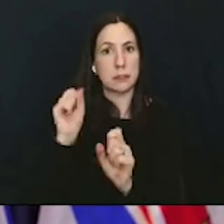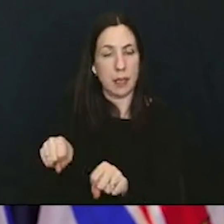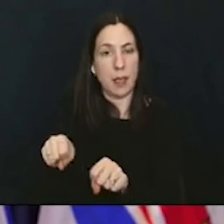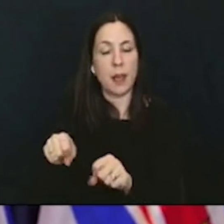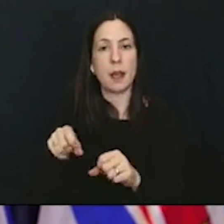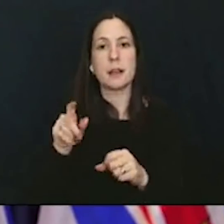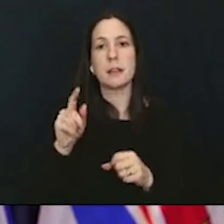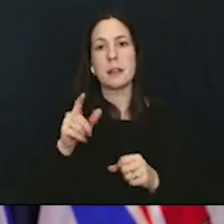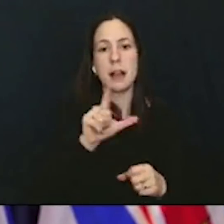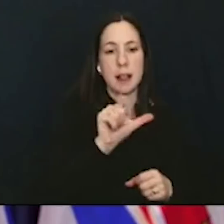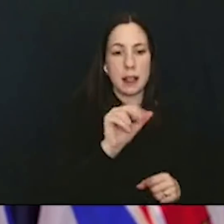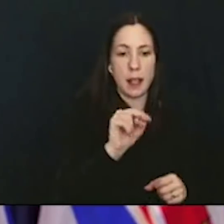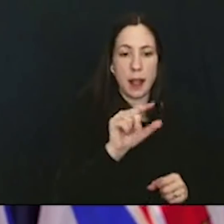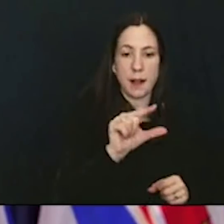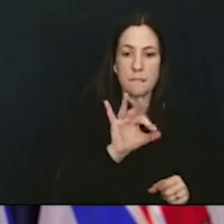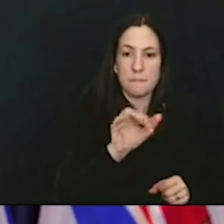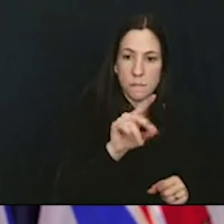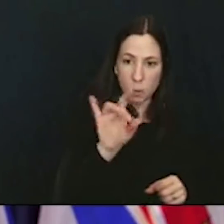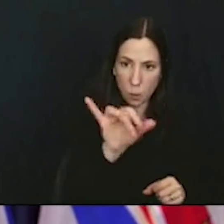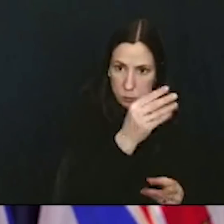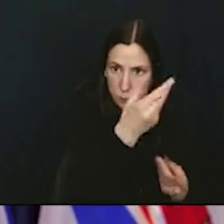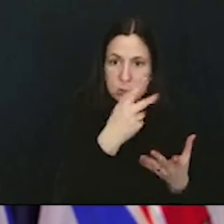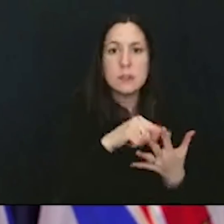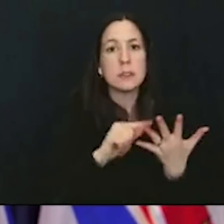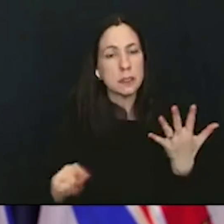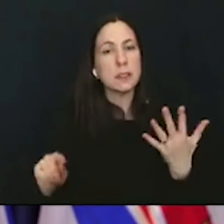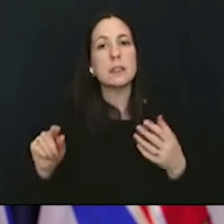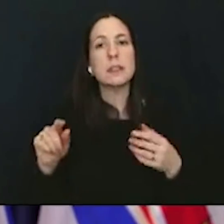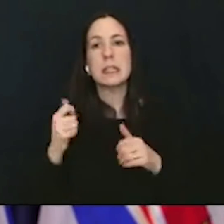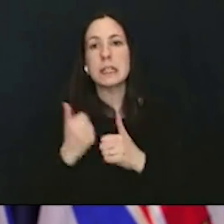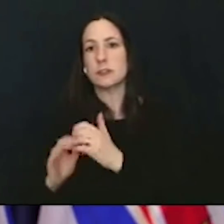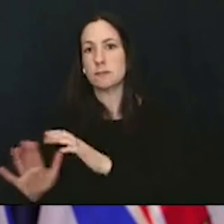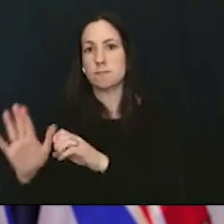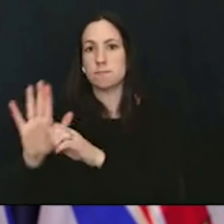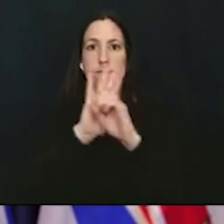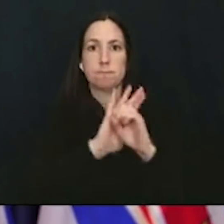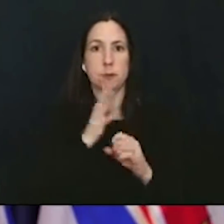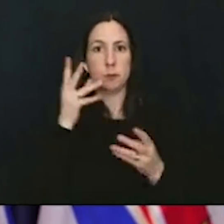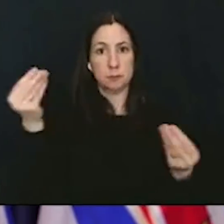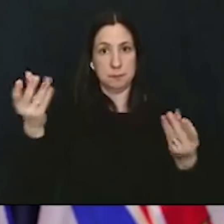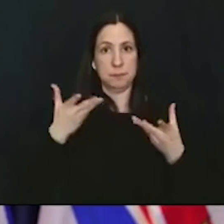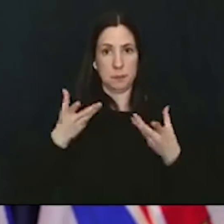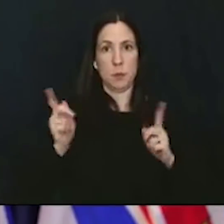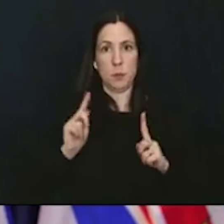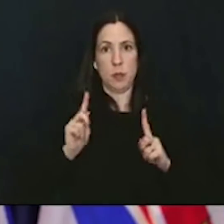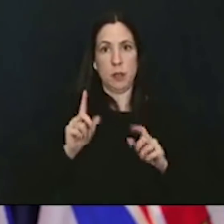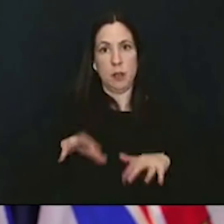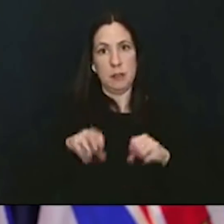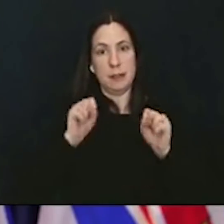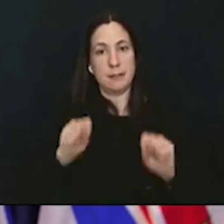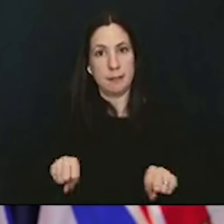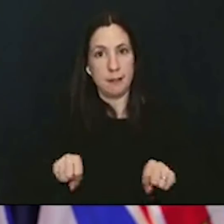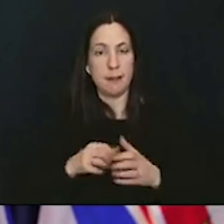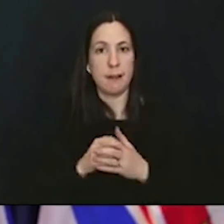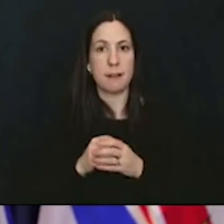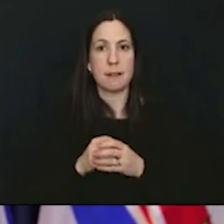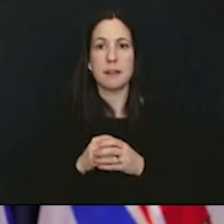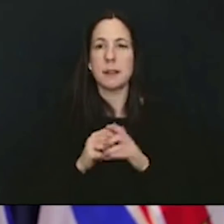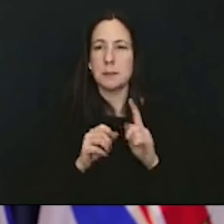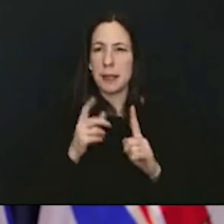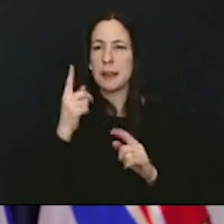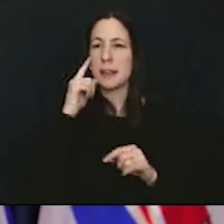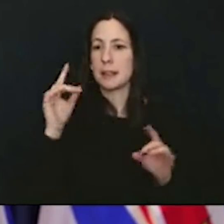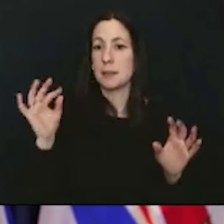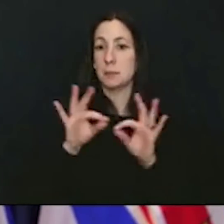is going to be an extraordinary campaign. What you're going to see in the next 2 weeks that's a little different from March 1st to 15th